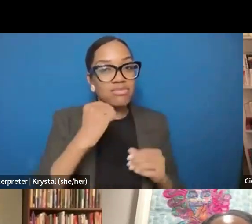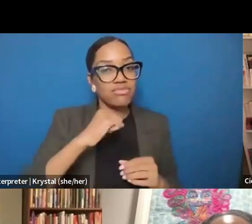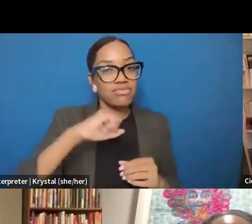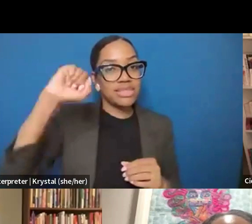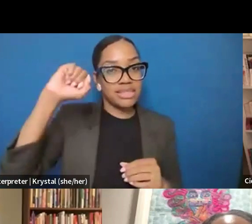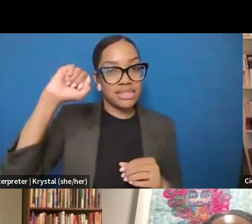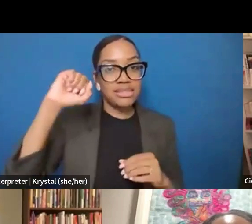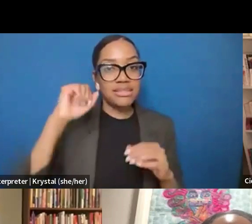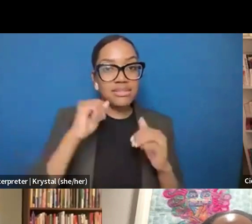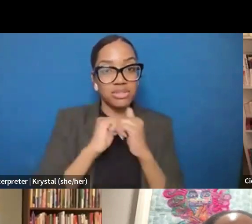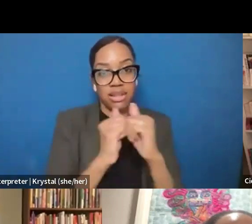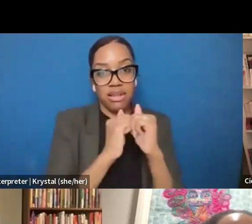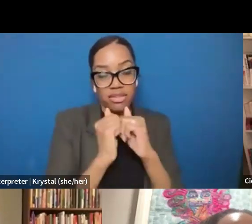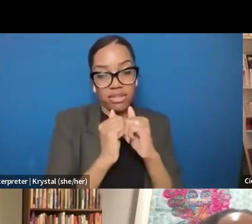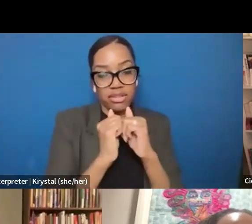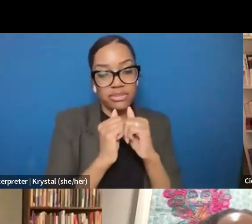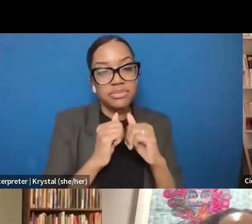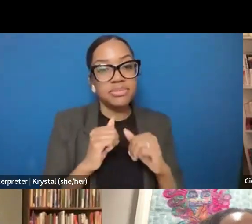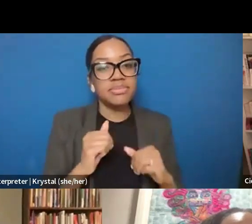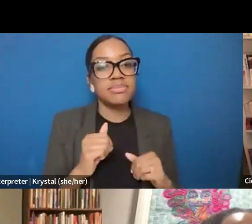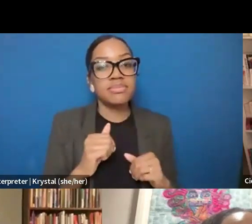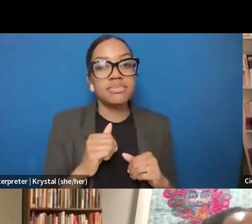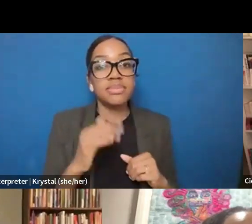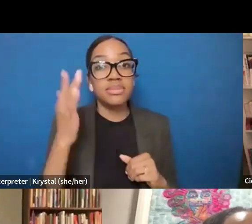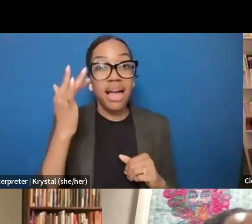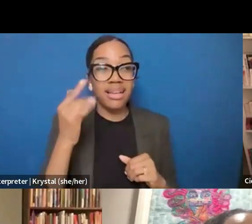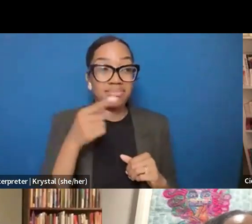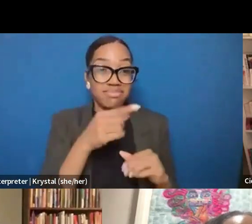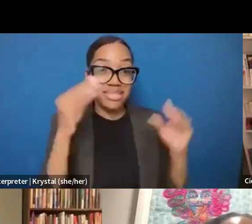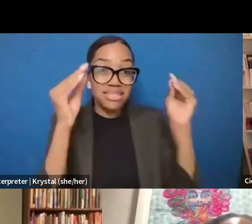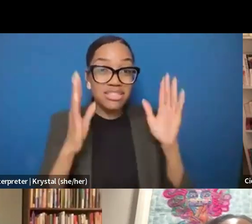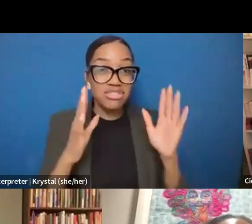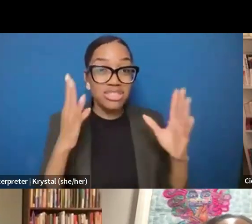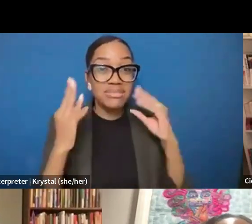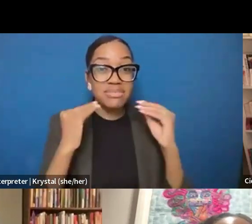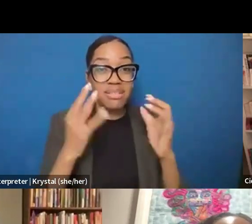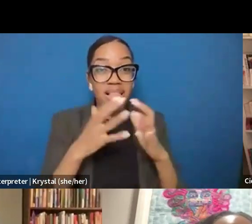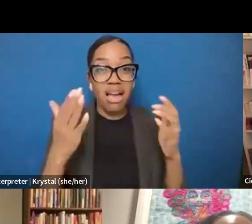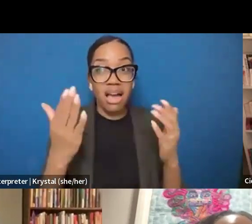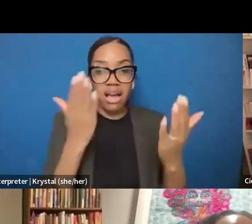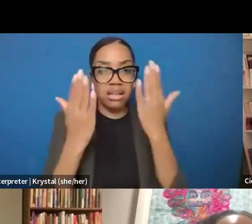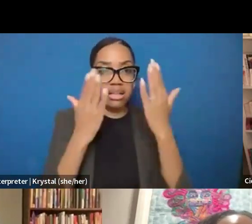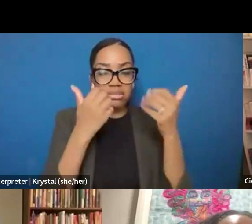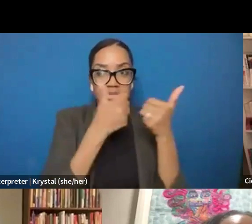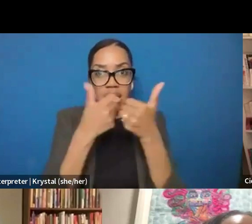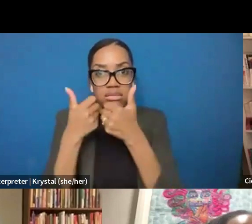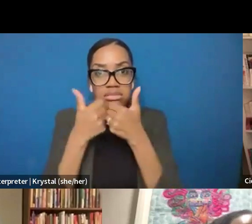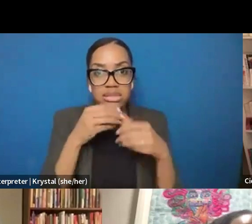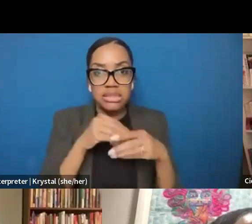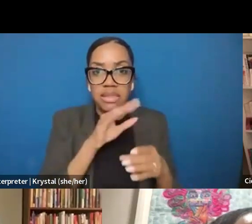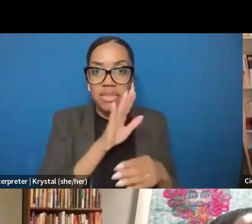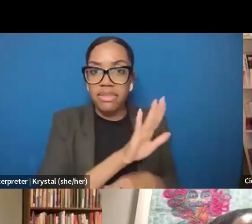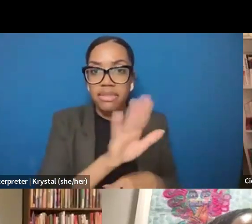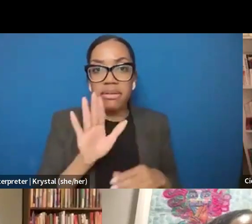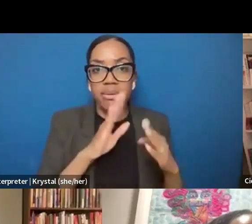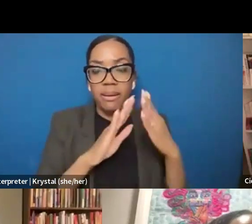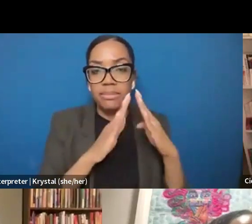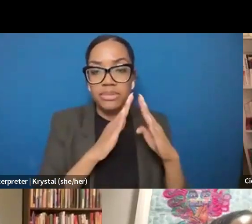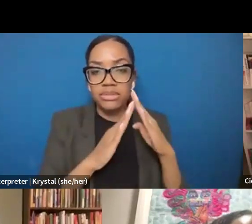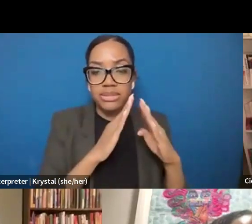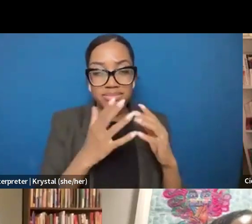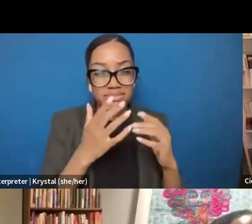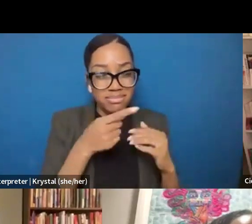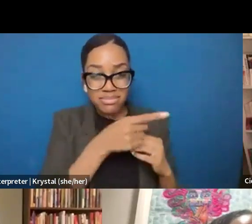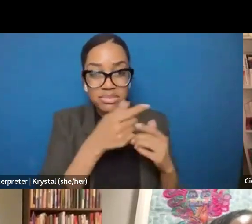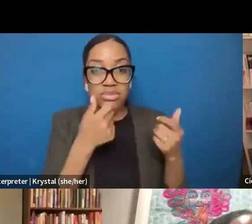of resistance in terms of the work that they're doing in their communities, but also because they're striving to try to not just do just anything, but they're